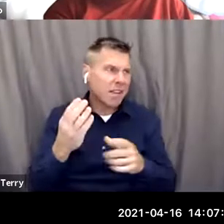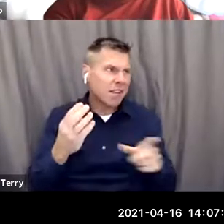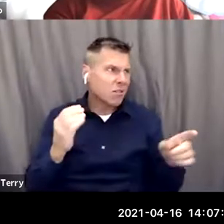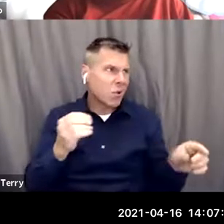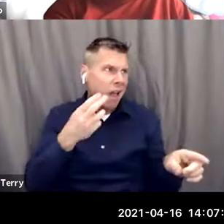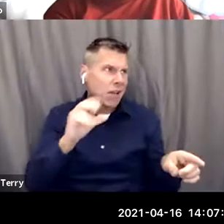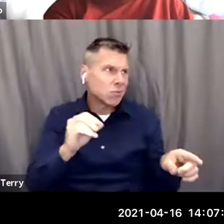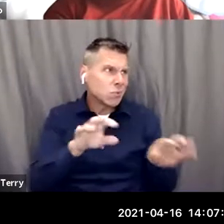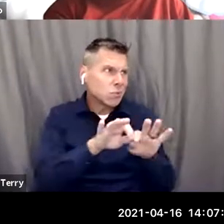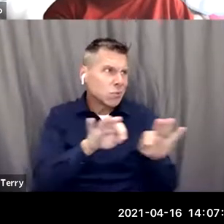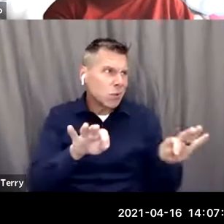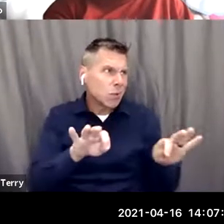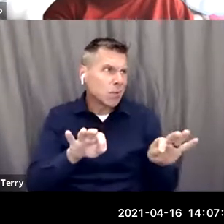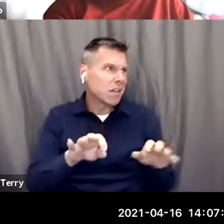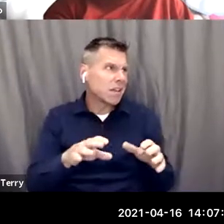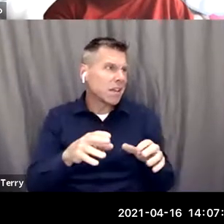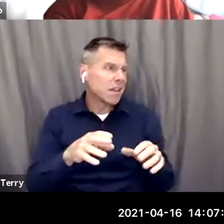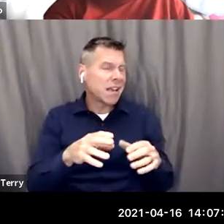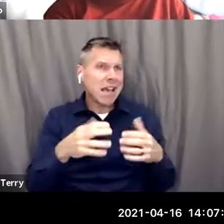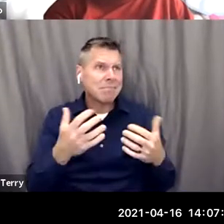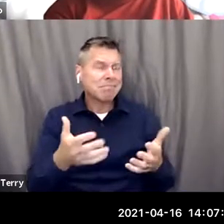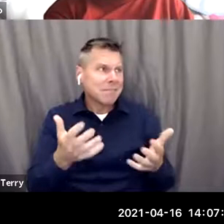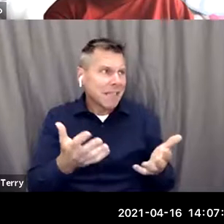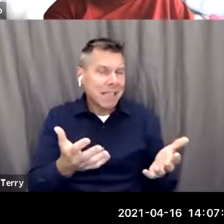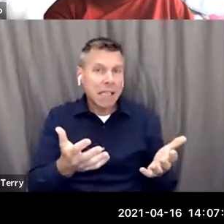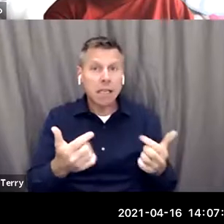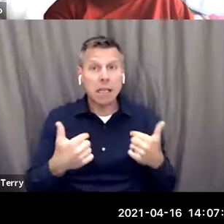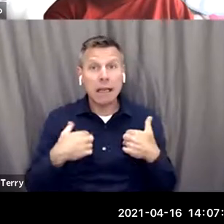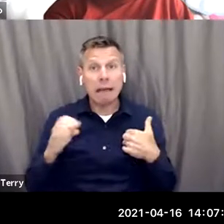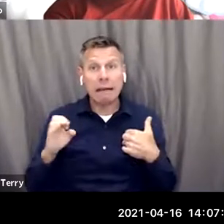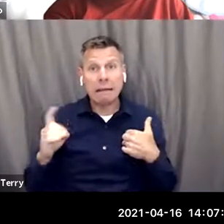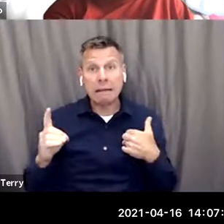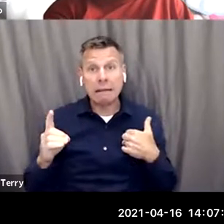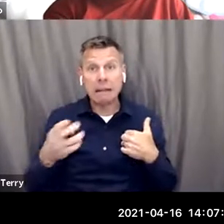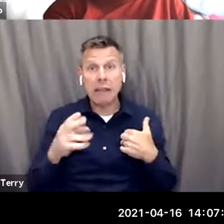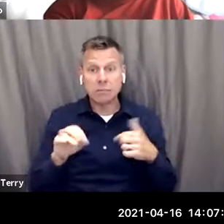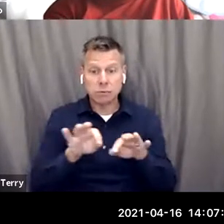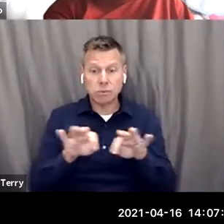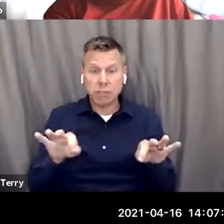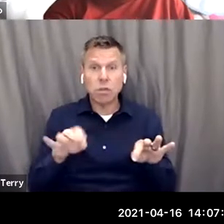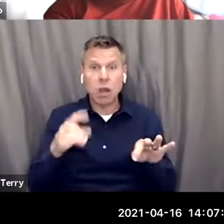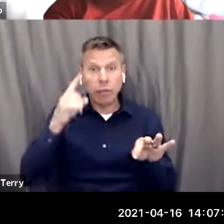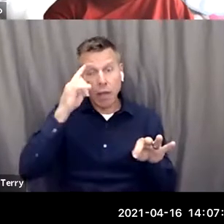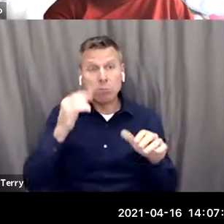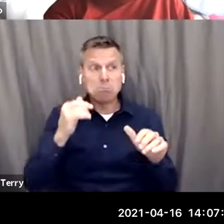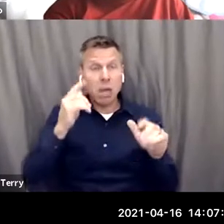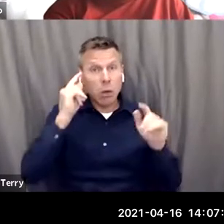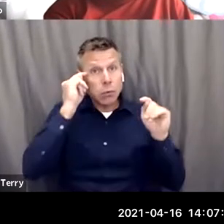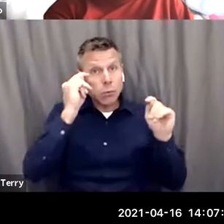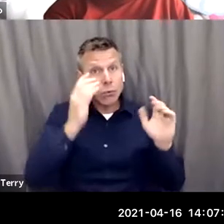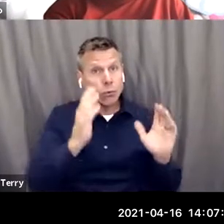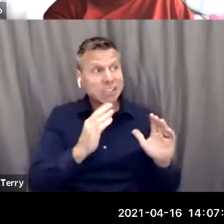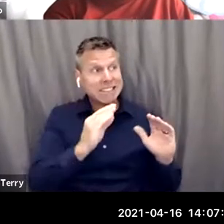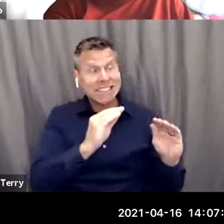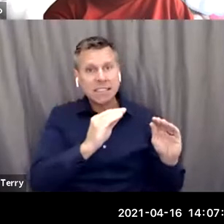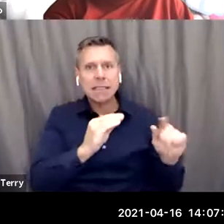diploma? So I did have a high school diploma. So I took it upon myself to tutor them. They couldn't pass the math. That